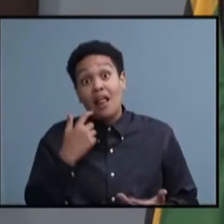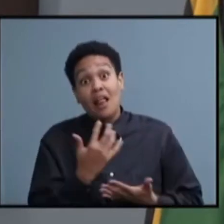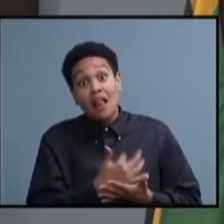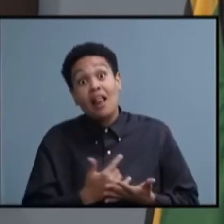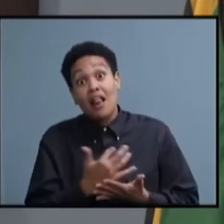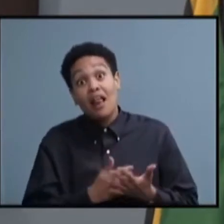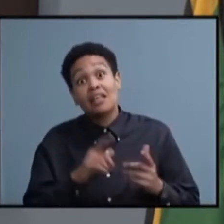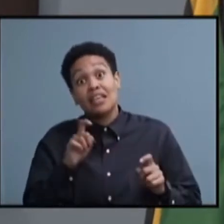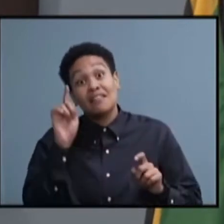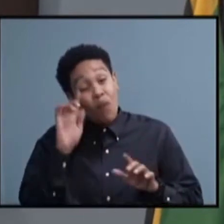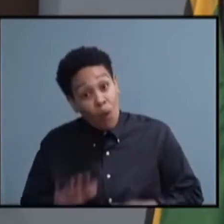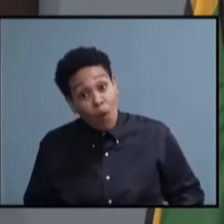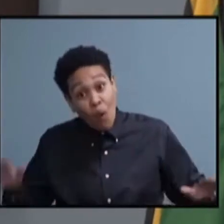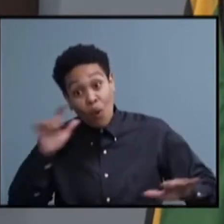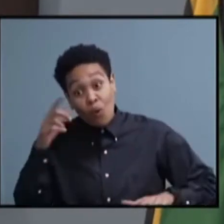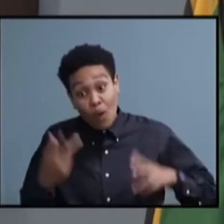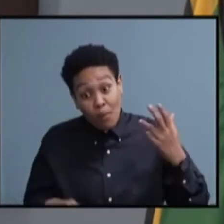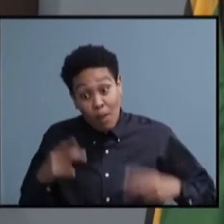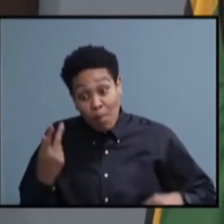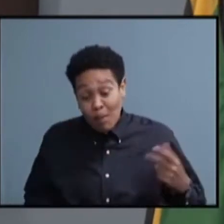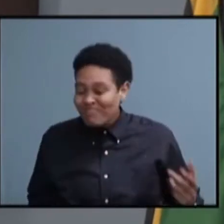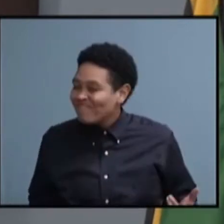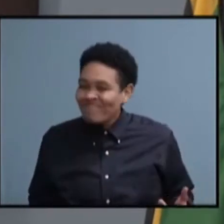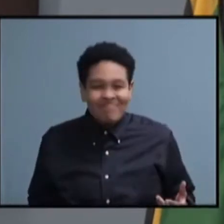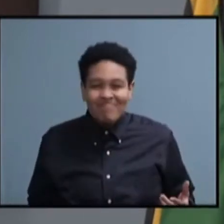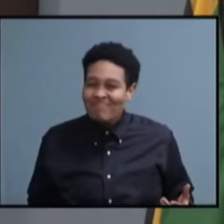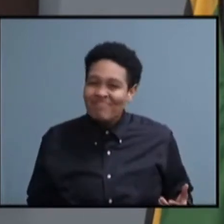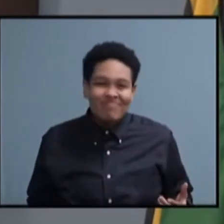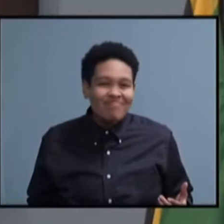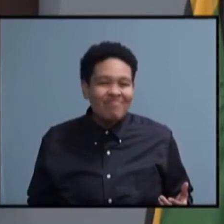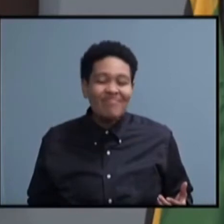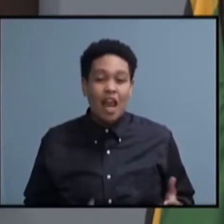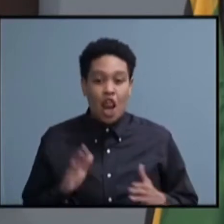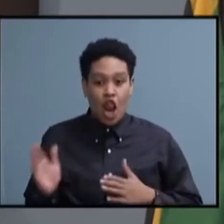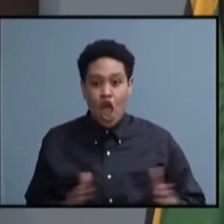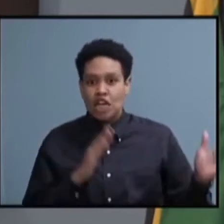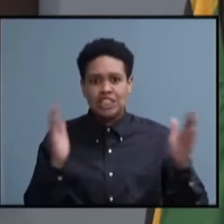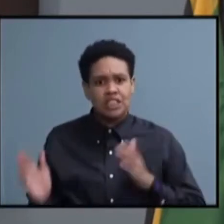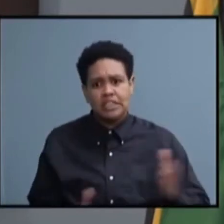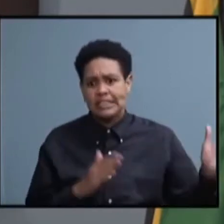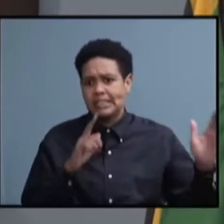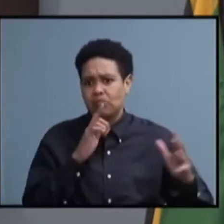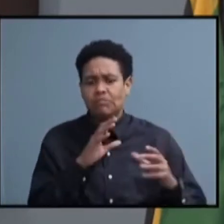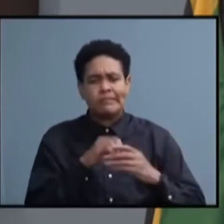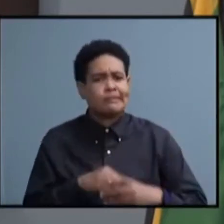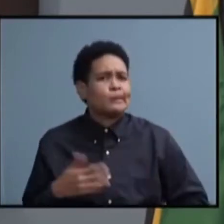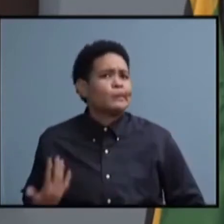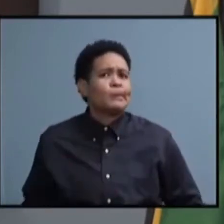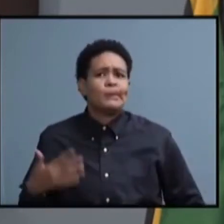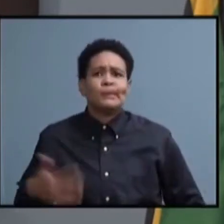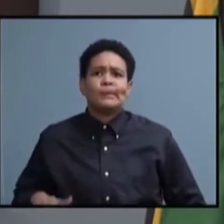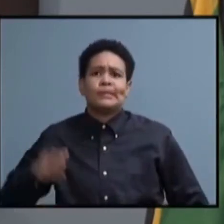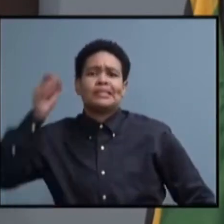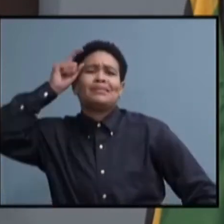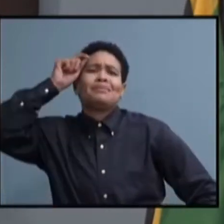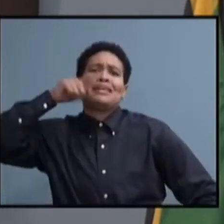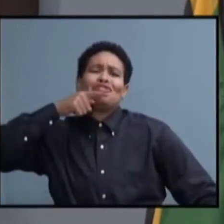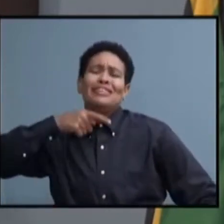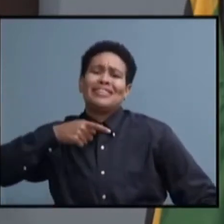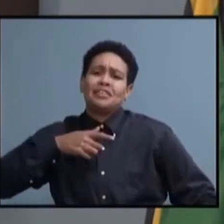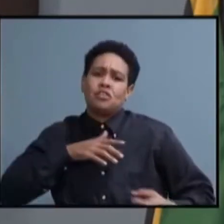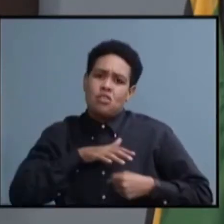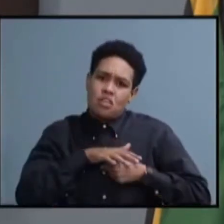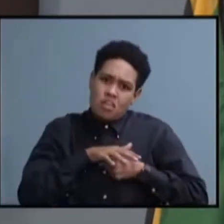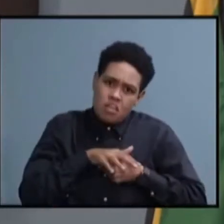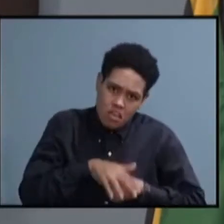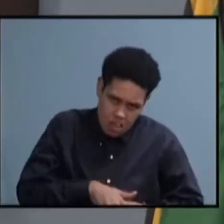test, and the logistics involved. As you can imagine, the strain that is being put on